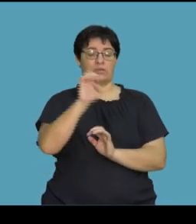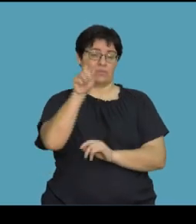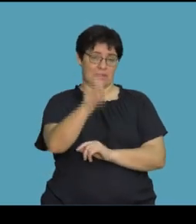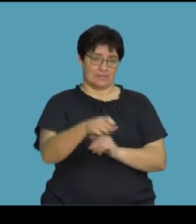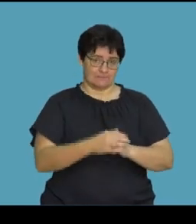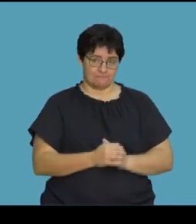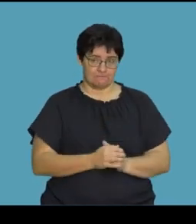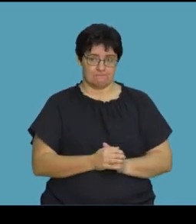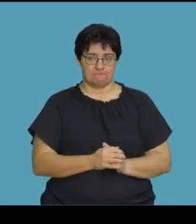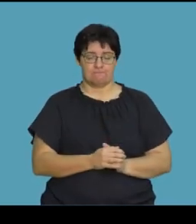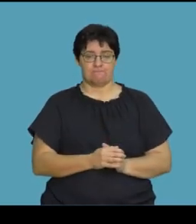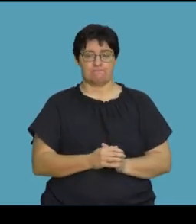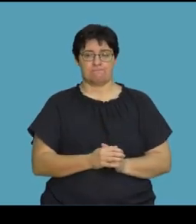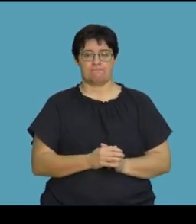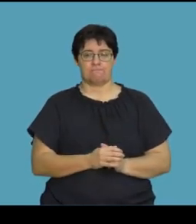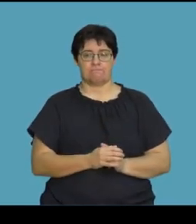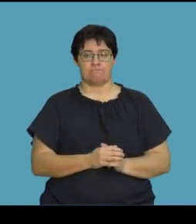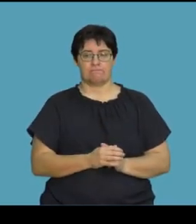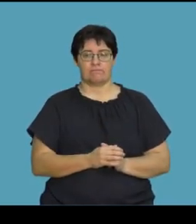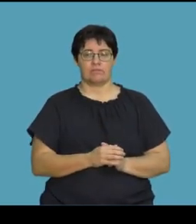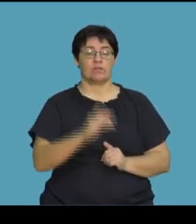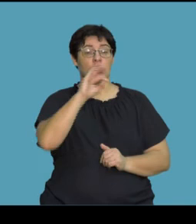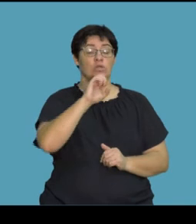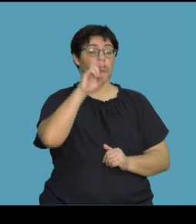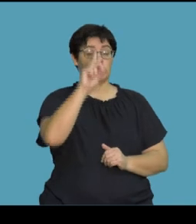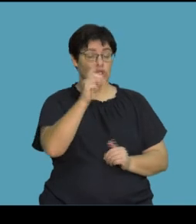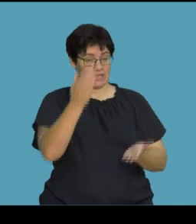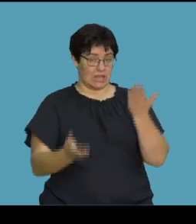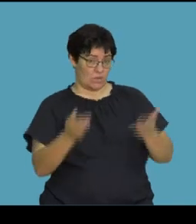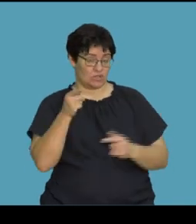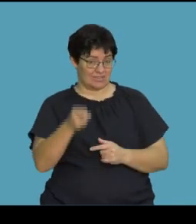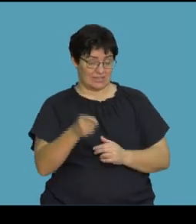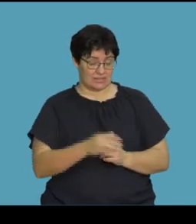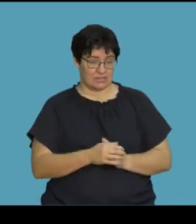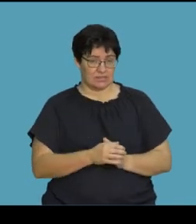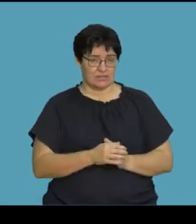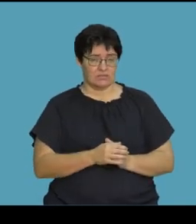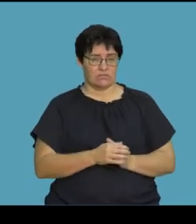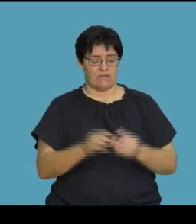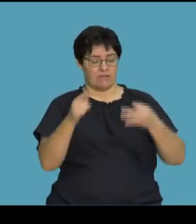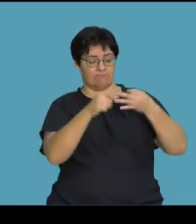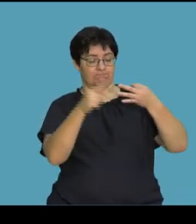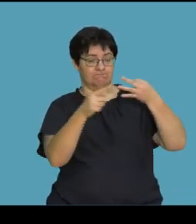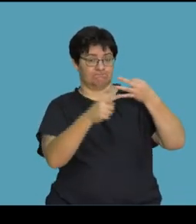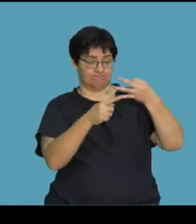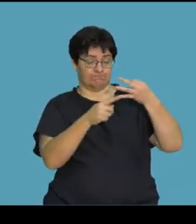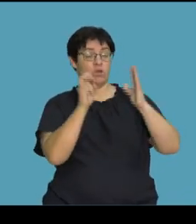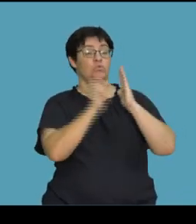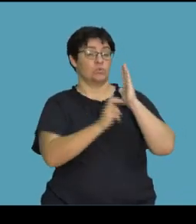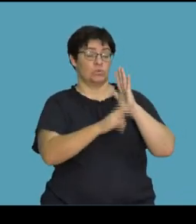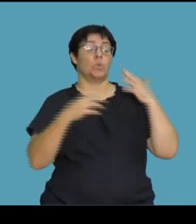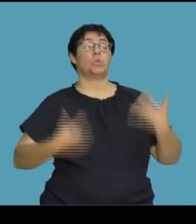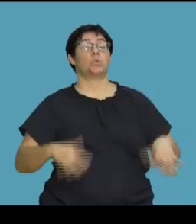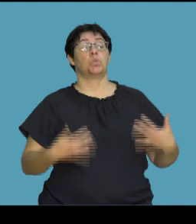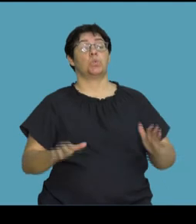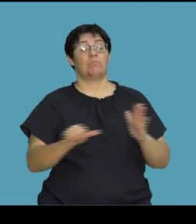exponents there. Now, when we have some third equations, right? We have 3 principles that are very